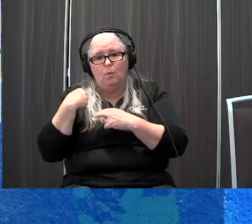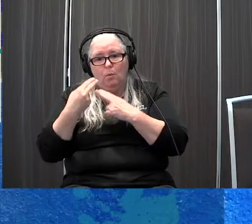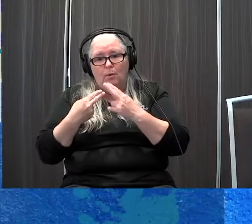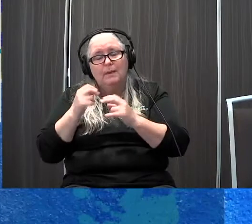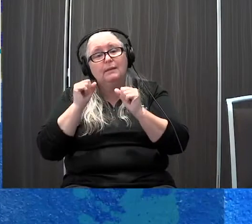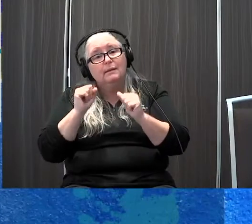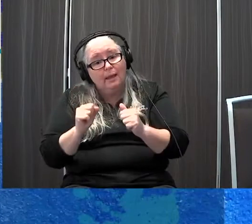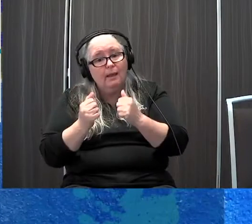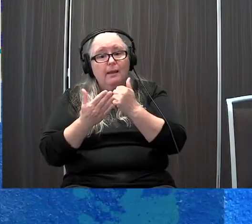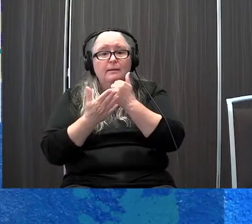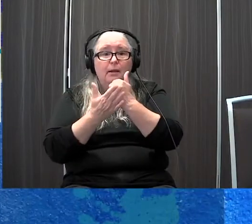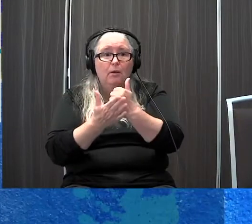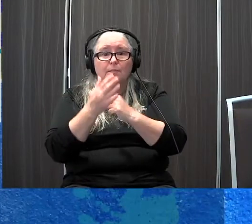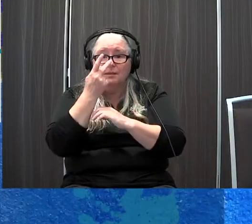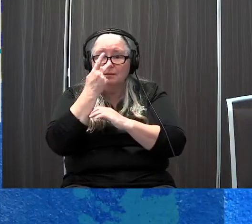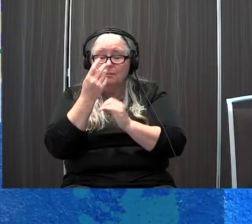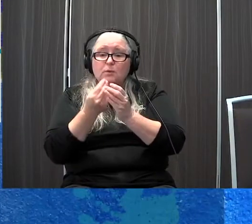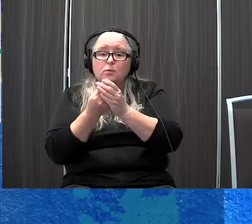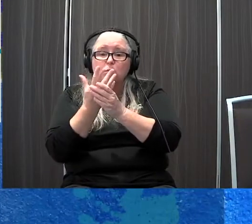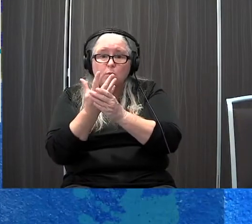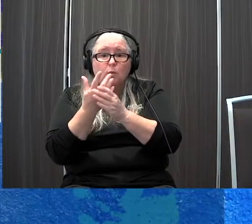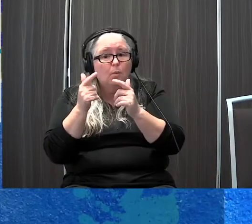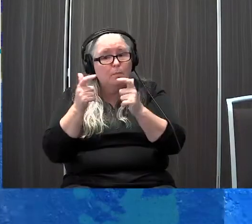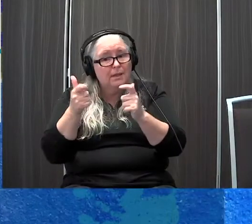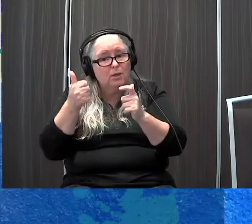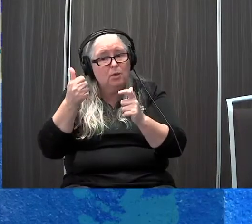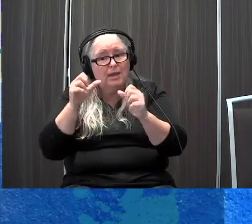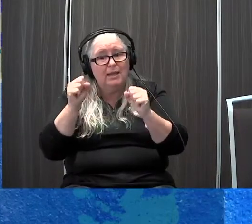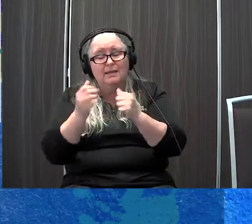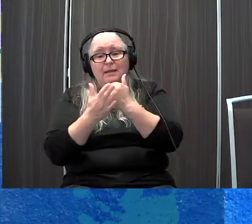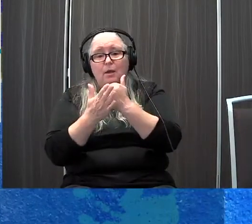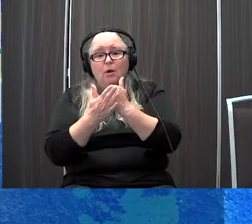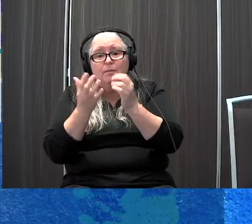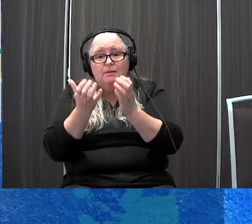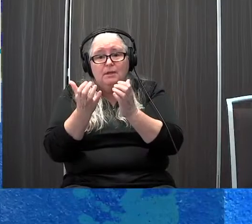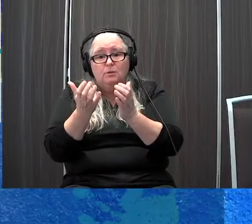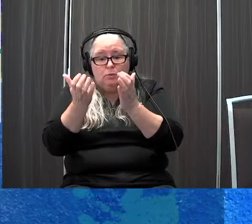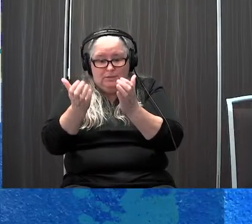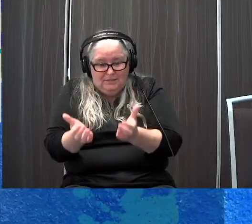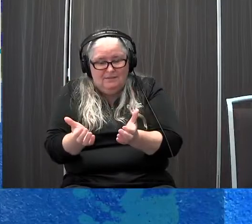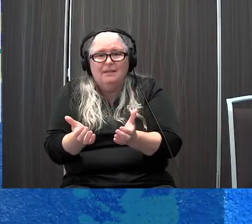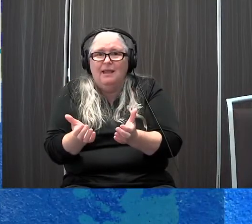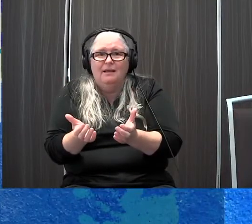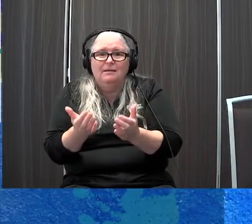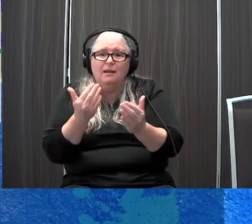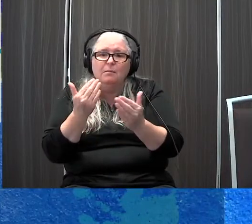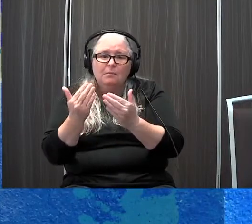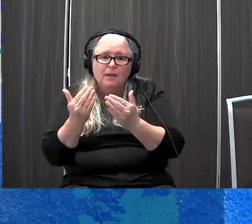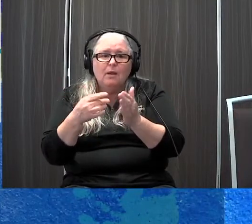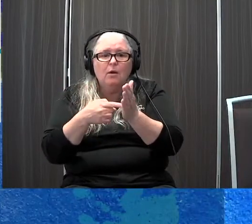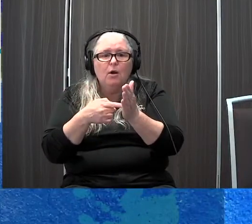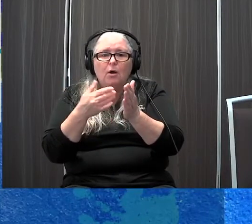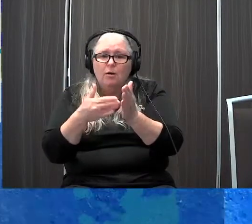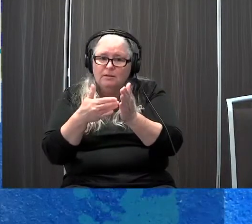penis grow bigger and may also help the testicles to descend. Often the testicles may not descend all the way with hormone treatment,